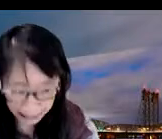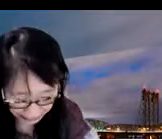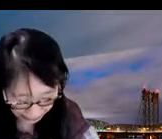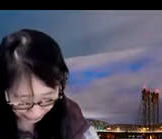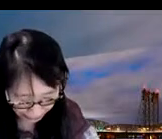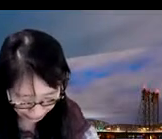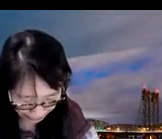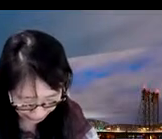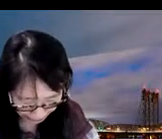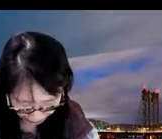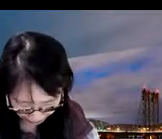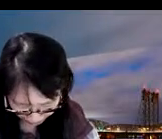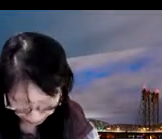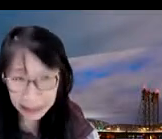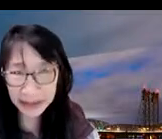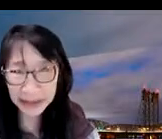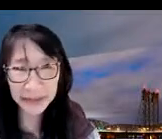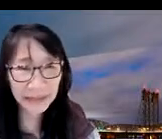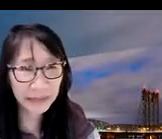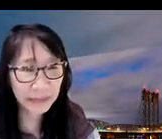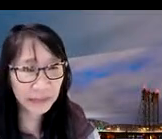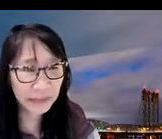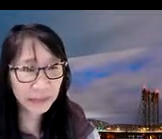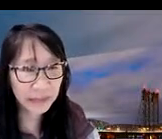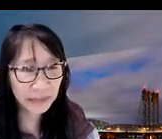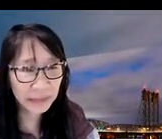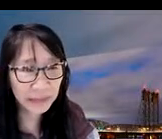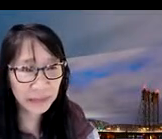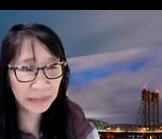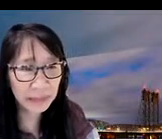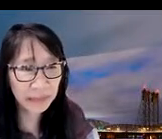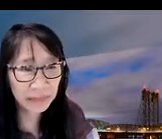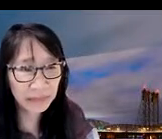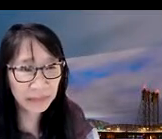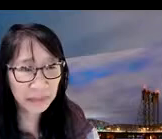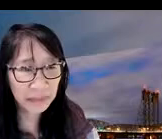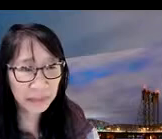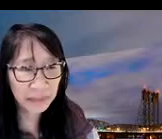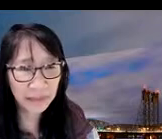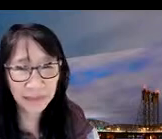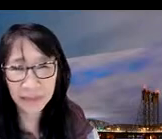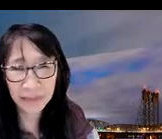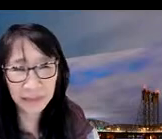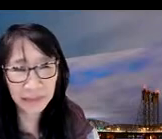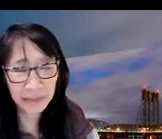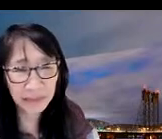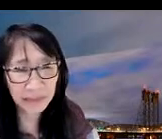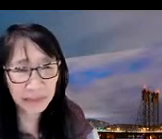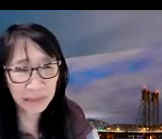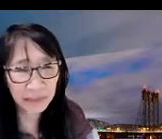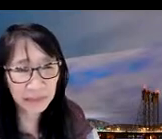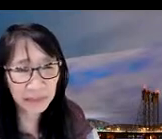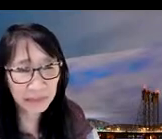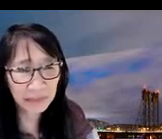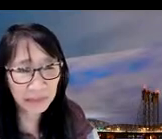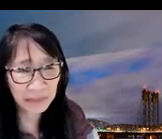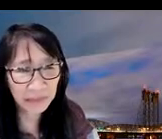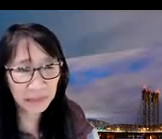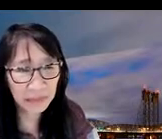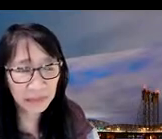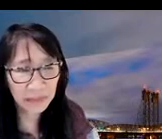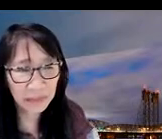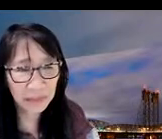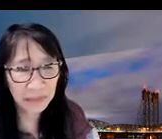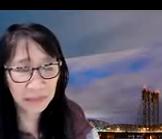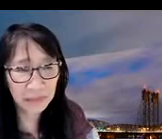Okay, I apologize for keeping myself hidden because I was eating my supper. I've had a busy day. Got back. So